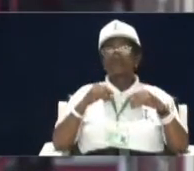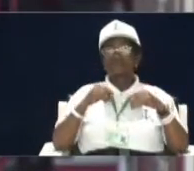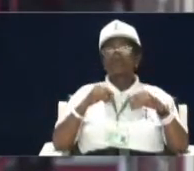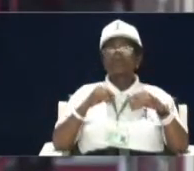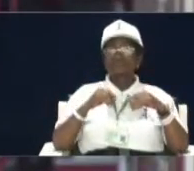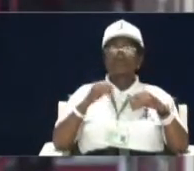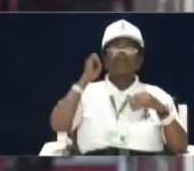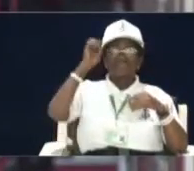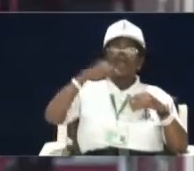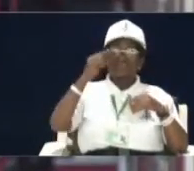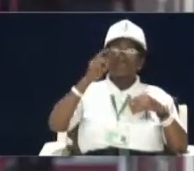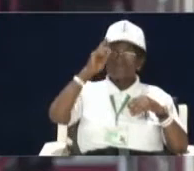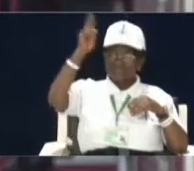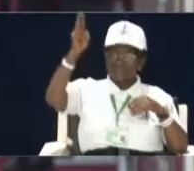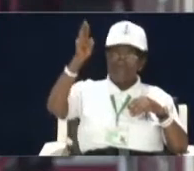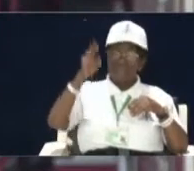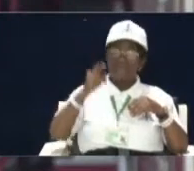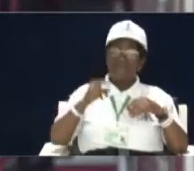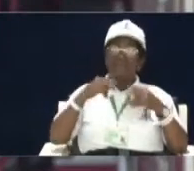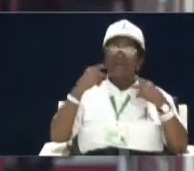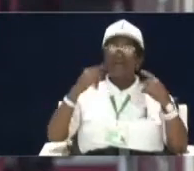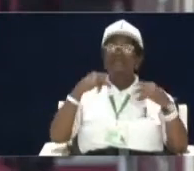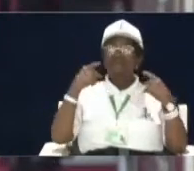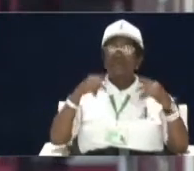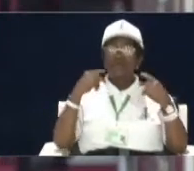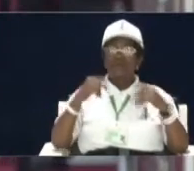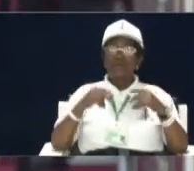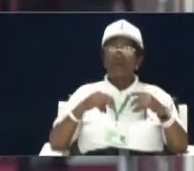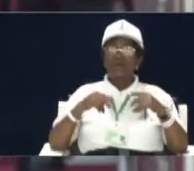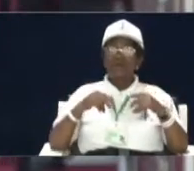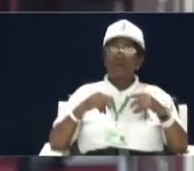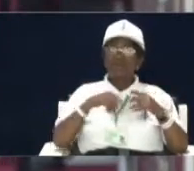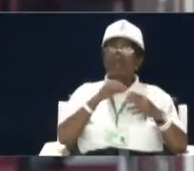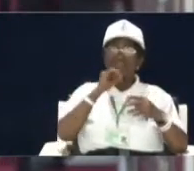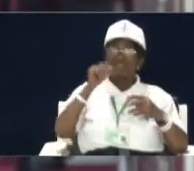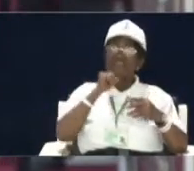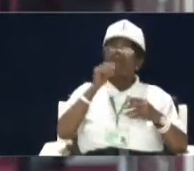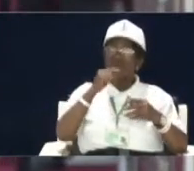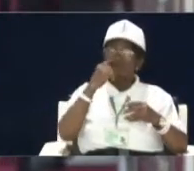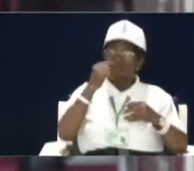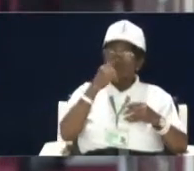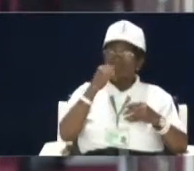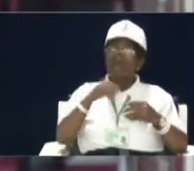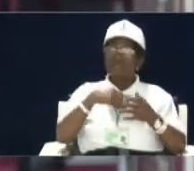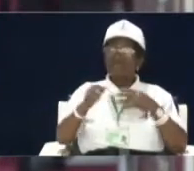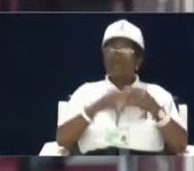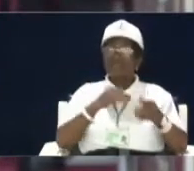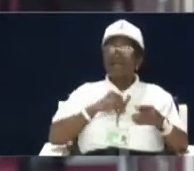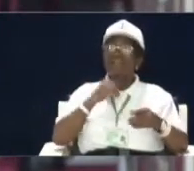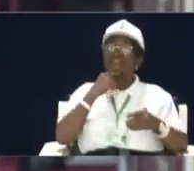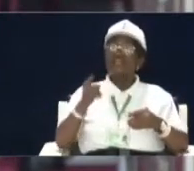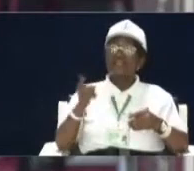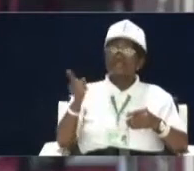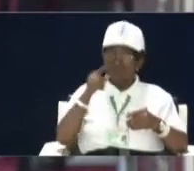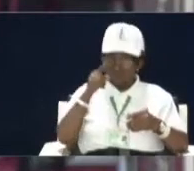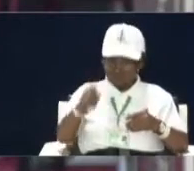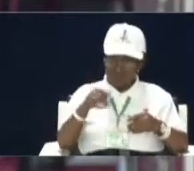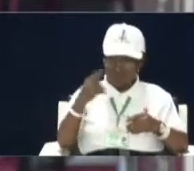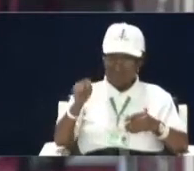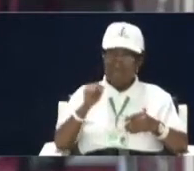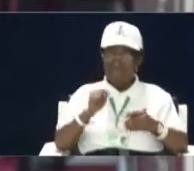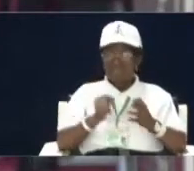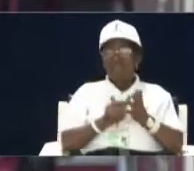He said, sir, pastor, this is not a joking matter. I'm telling you the truth. I